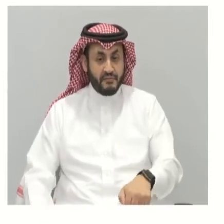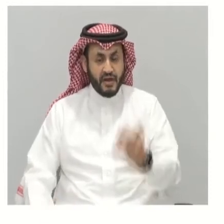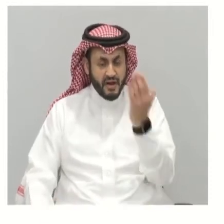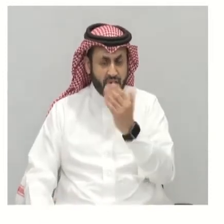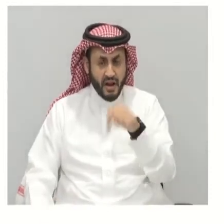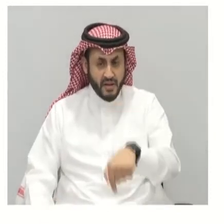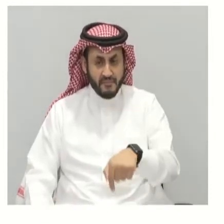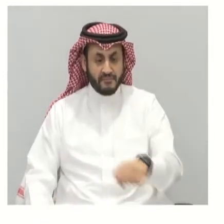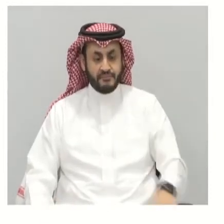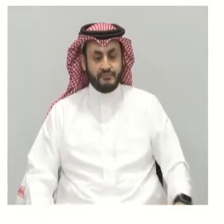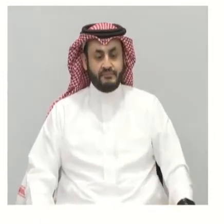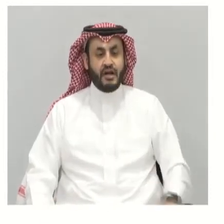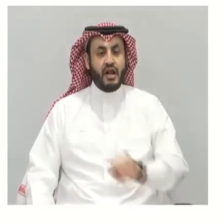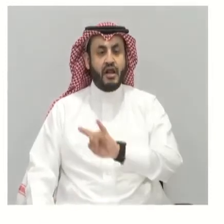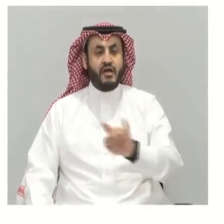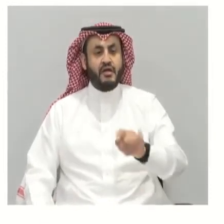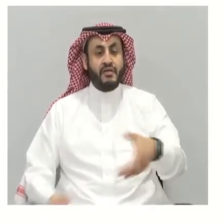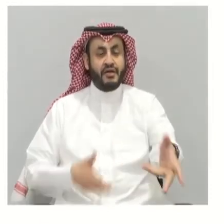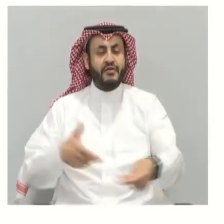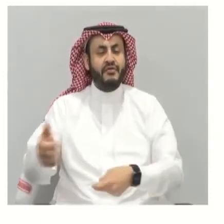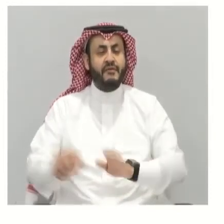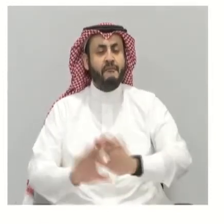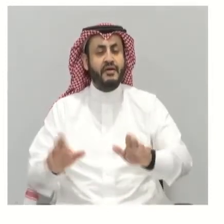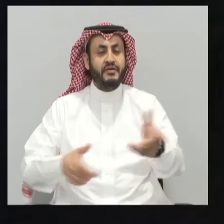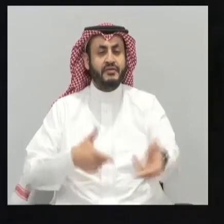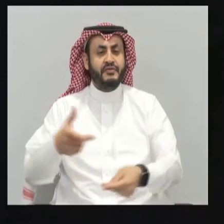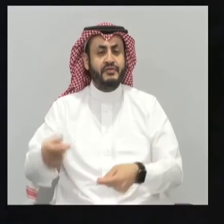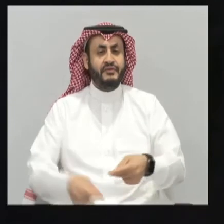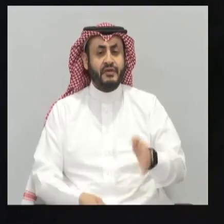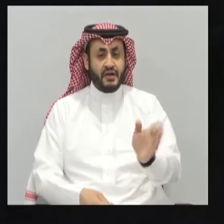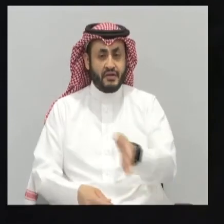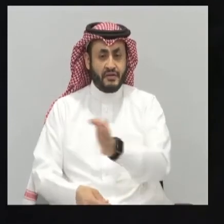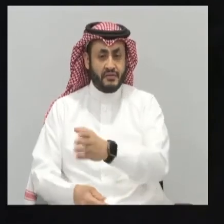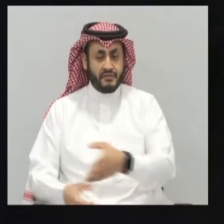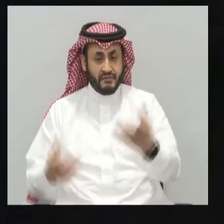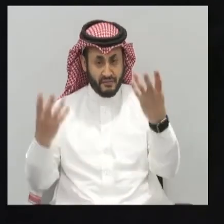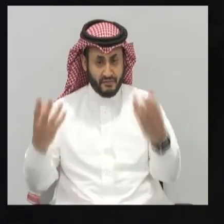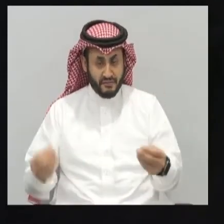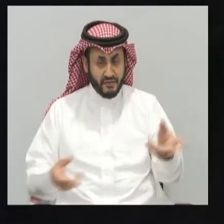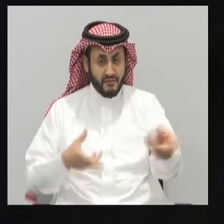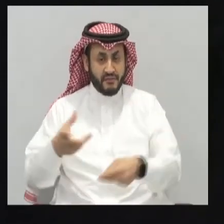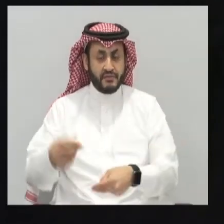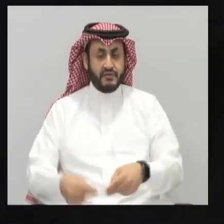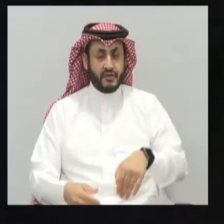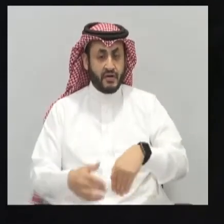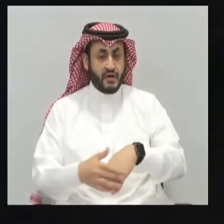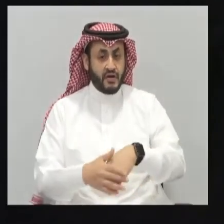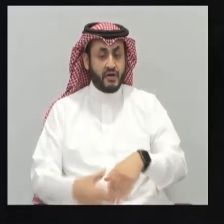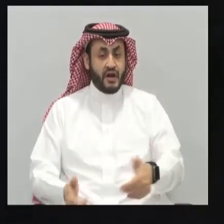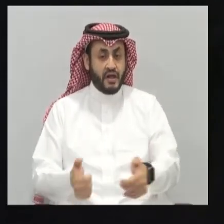are they playing today? No, they aren't. But in the weekend, they are